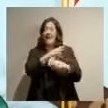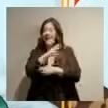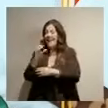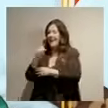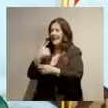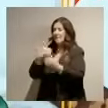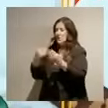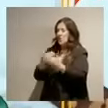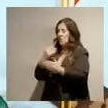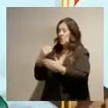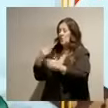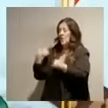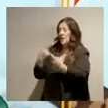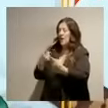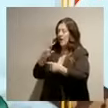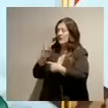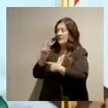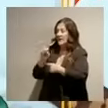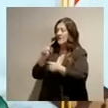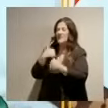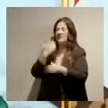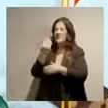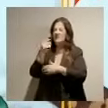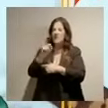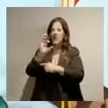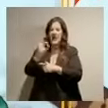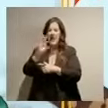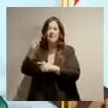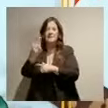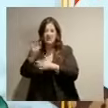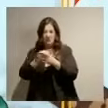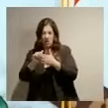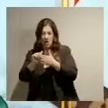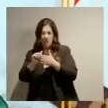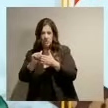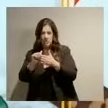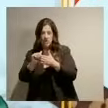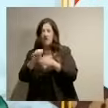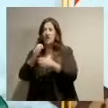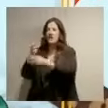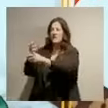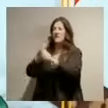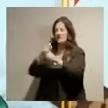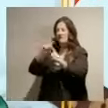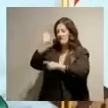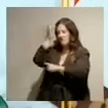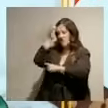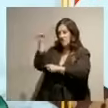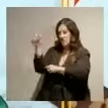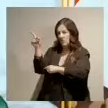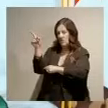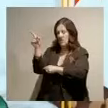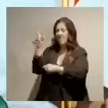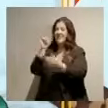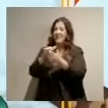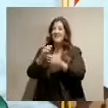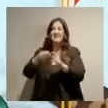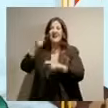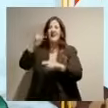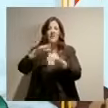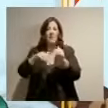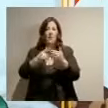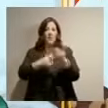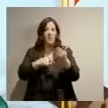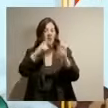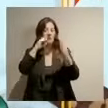update from January, now $15.9 billion from the federal government. That is substantially higher than we